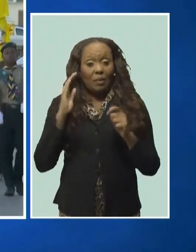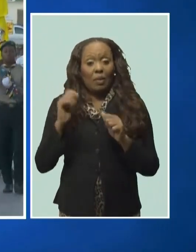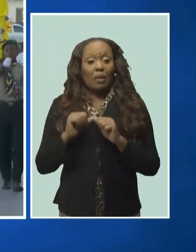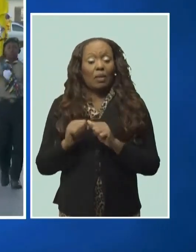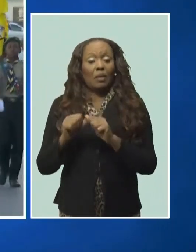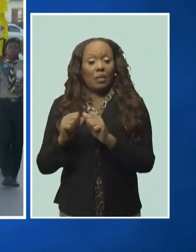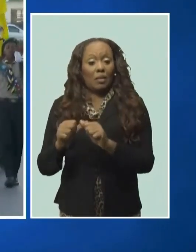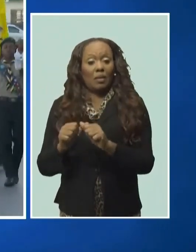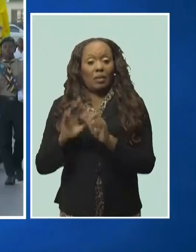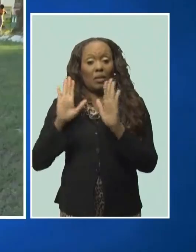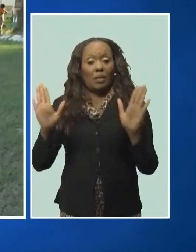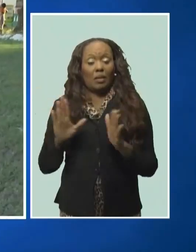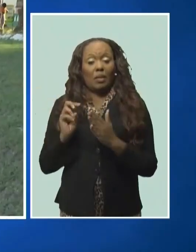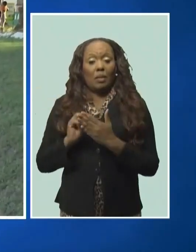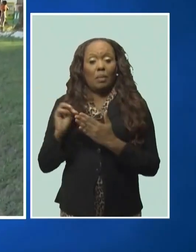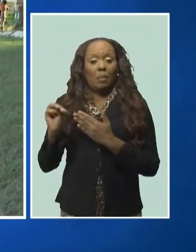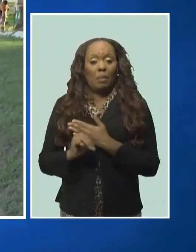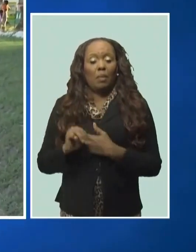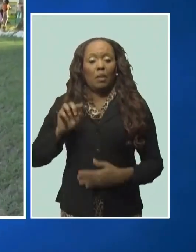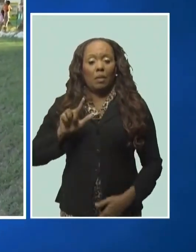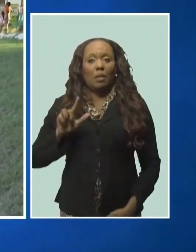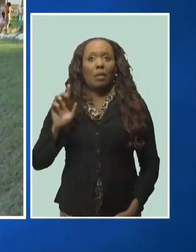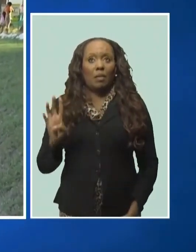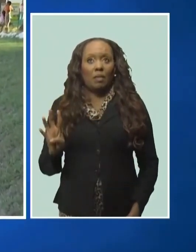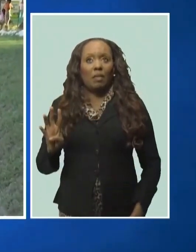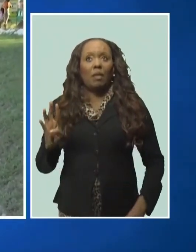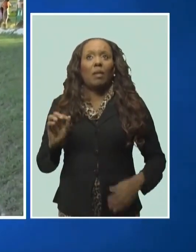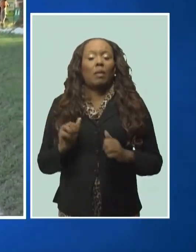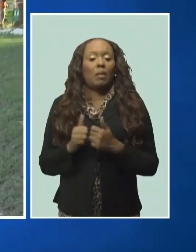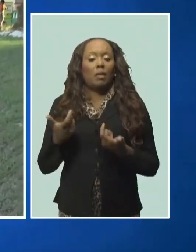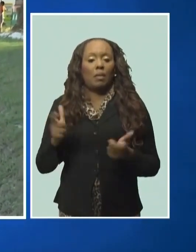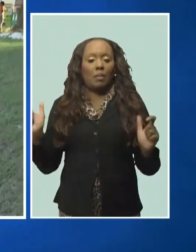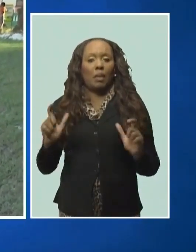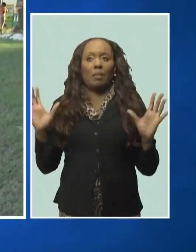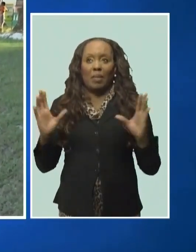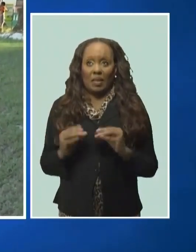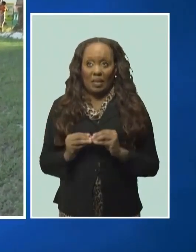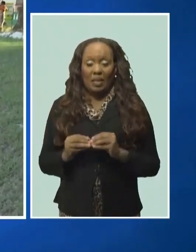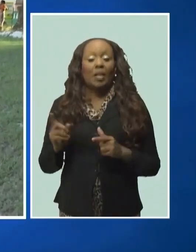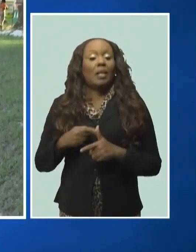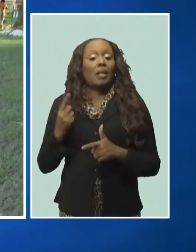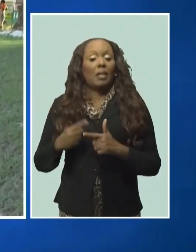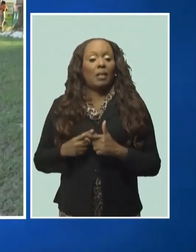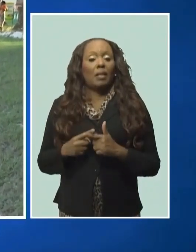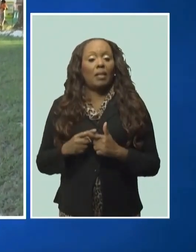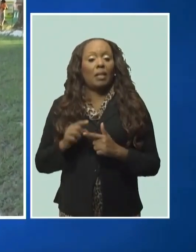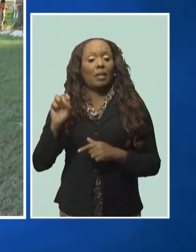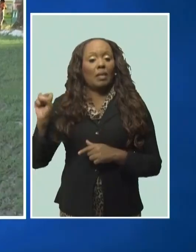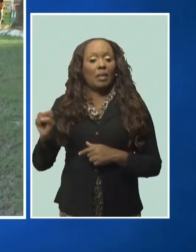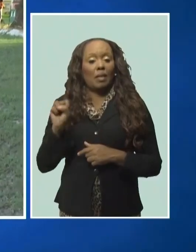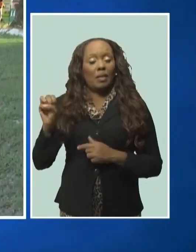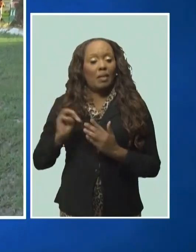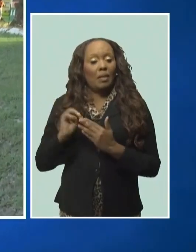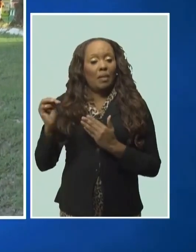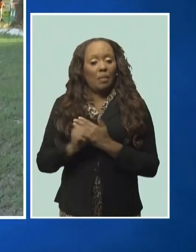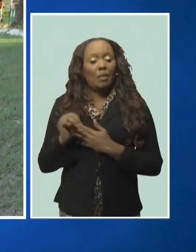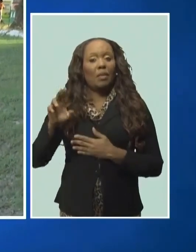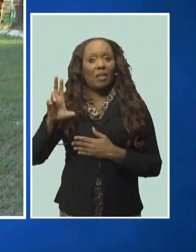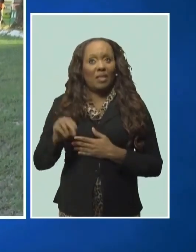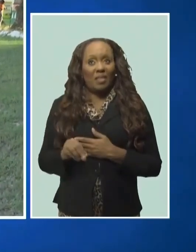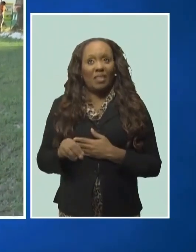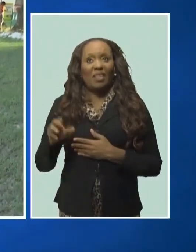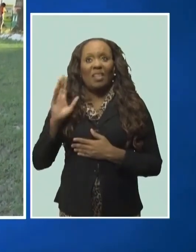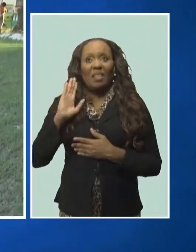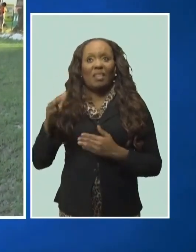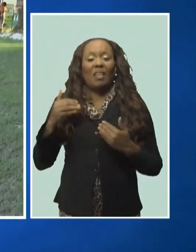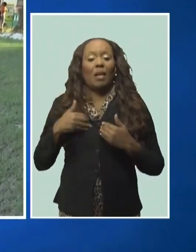Sunday, March 24th with the annual National Scout Town Hall meeting, and then on Saturday, March 30th with the Scouts Leap